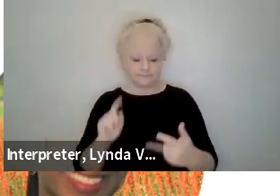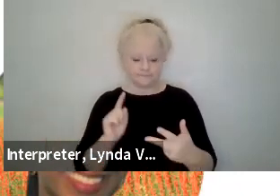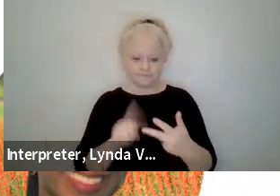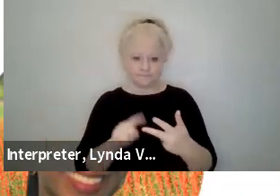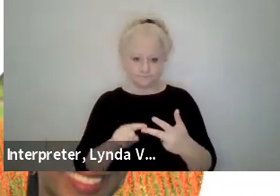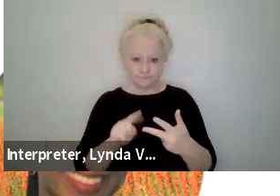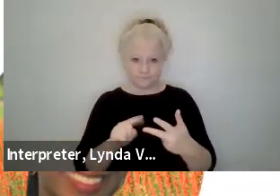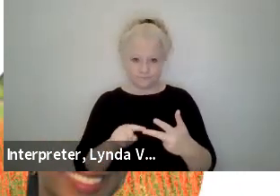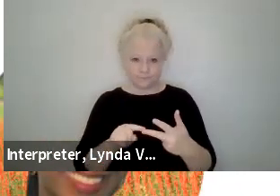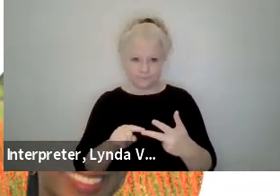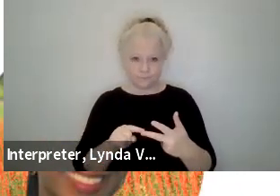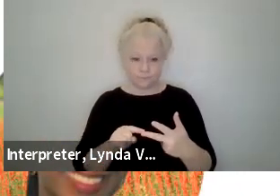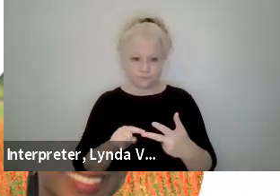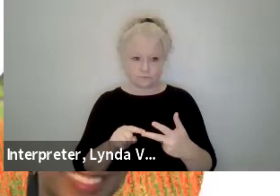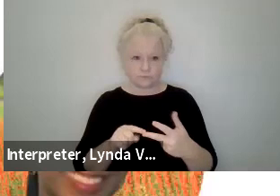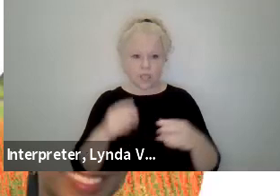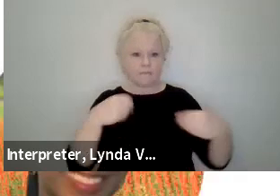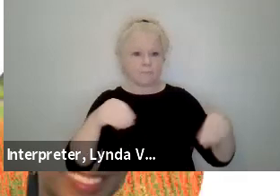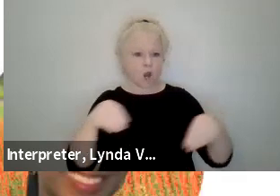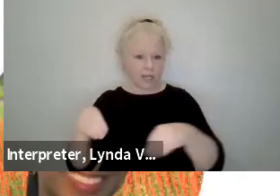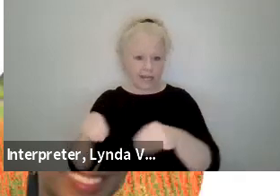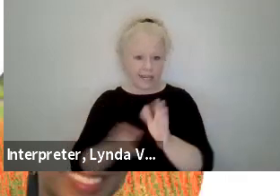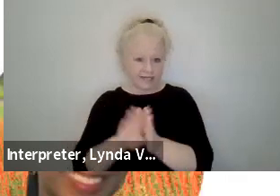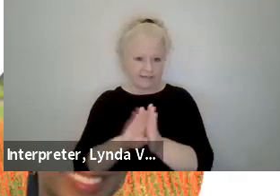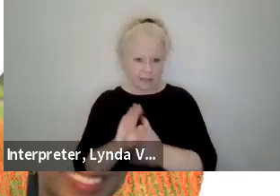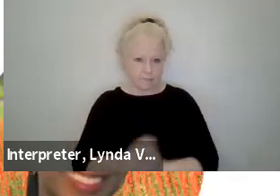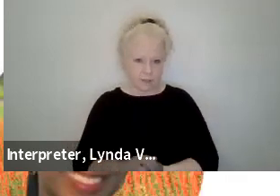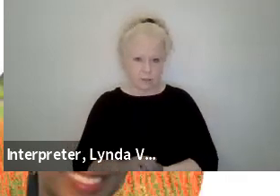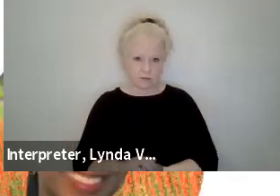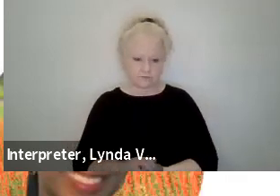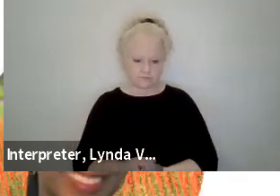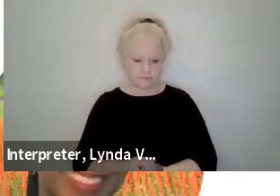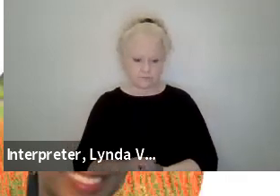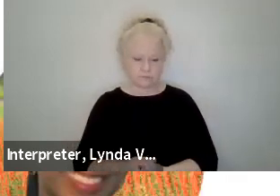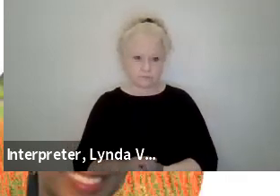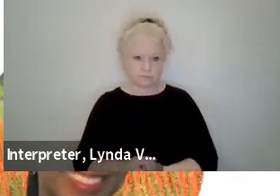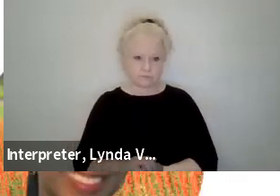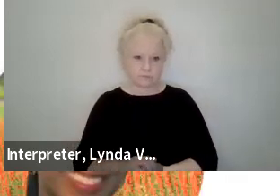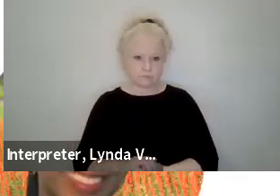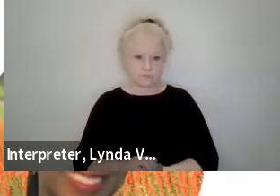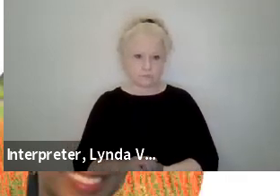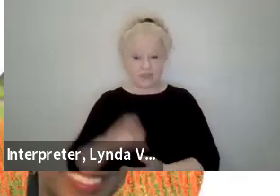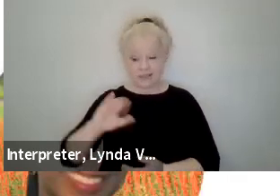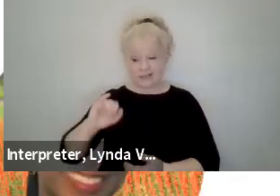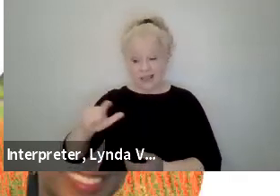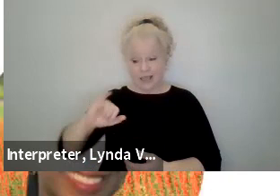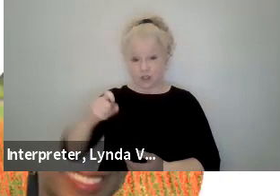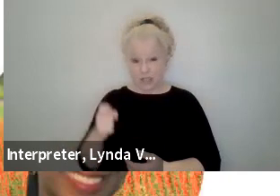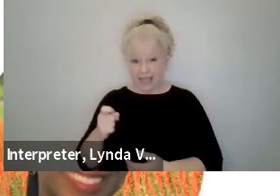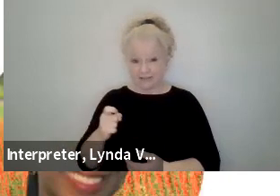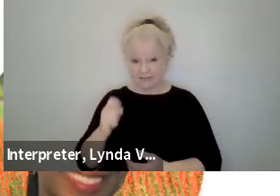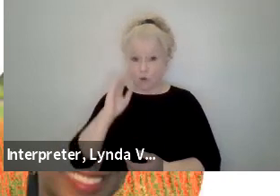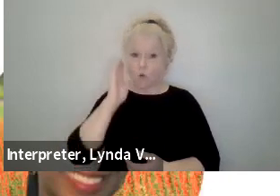sharing with you is marketing and development. CIL Jacksonville, we will continue